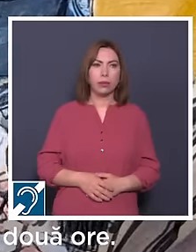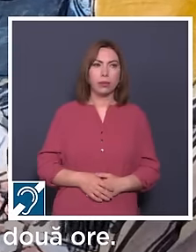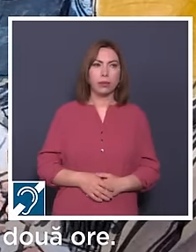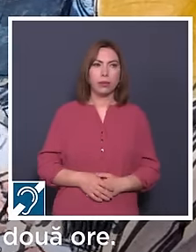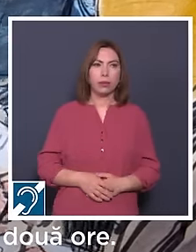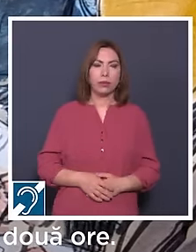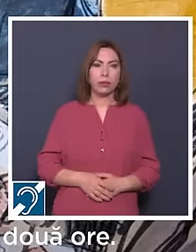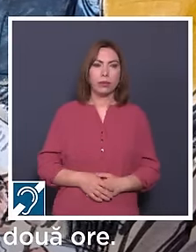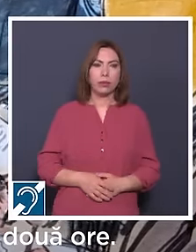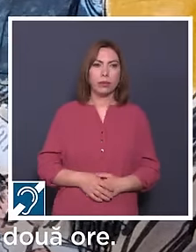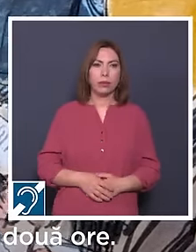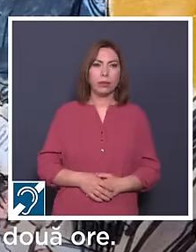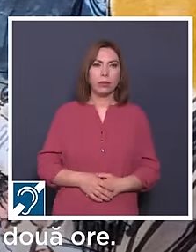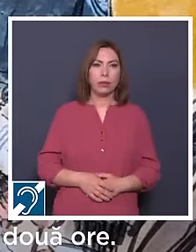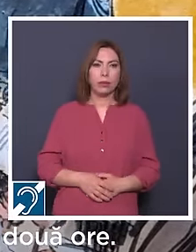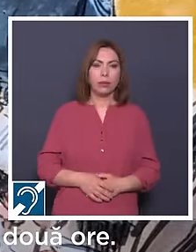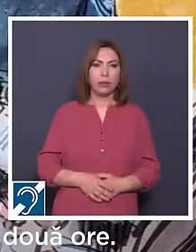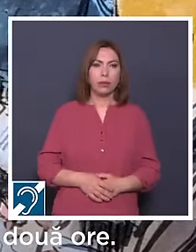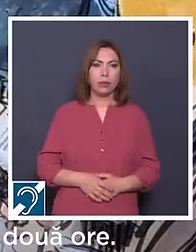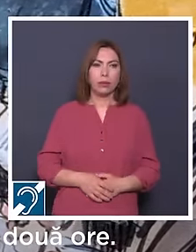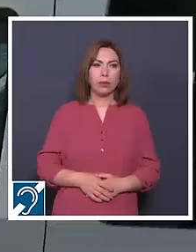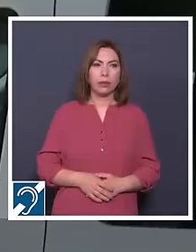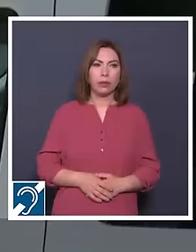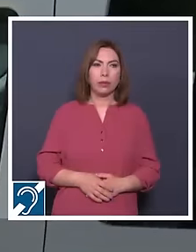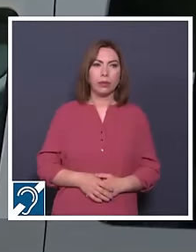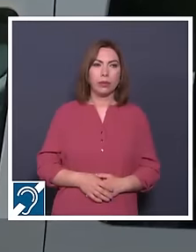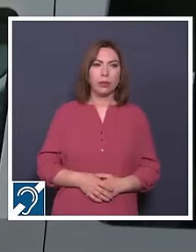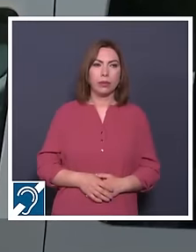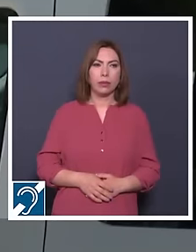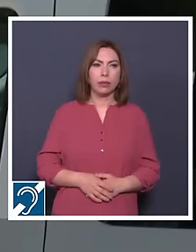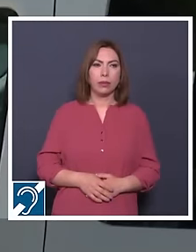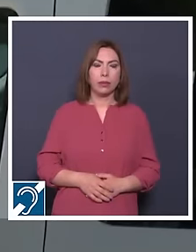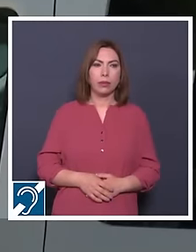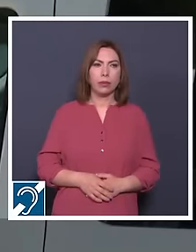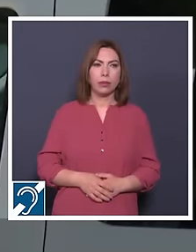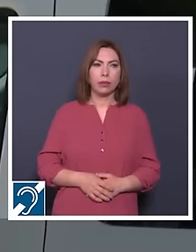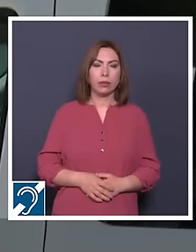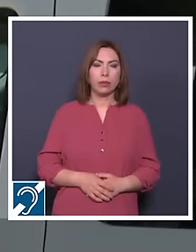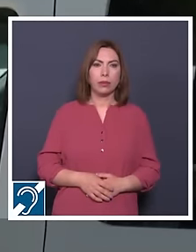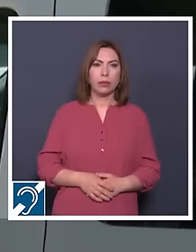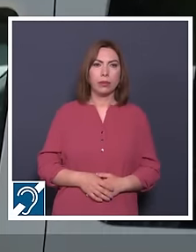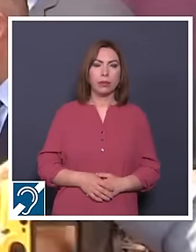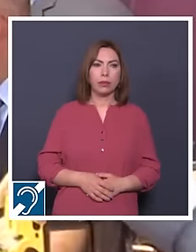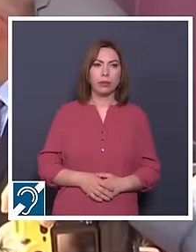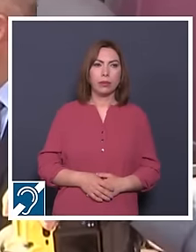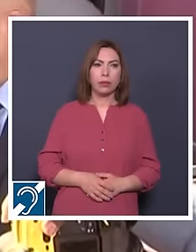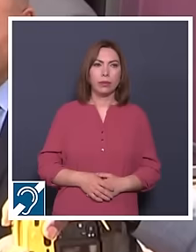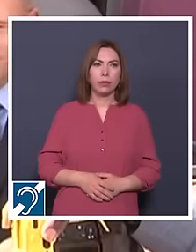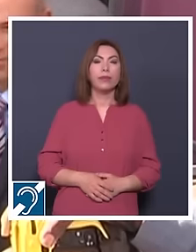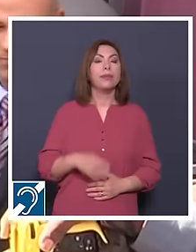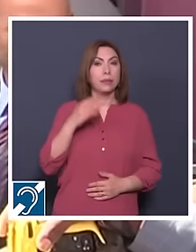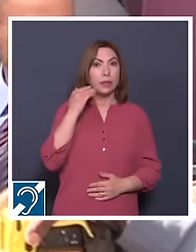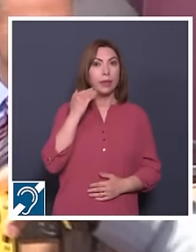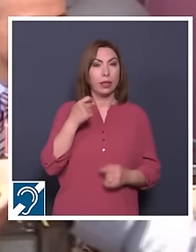him. And there they had a conversation that lasted about 2 hours. It's then she says that Trump had sex with her.